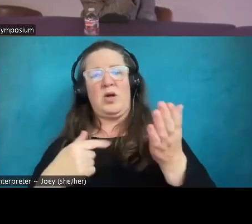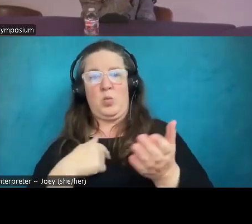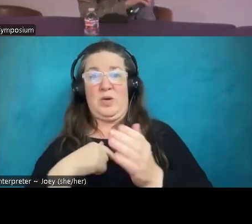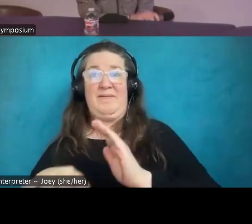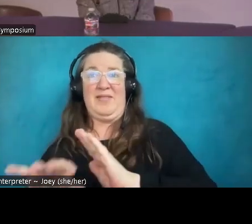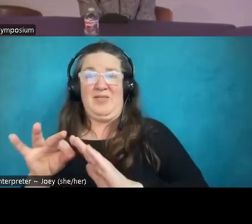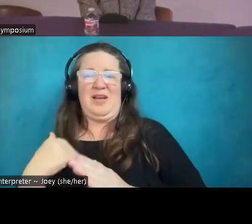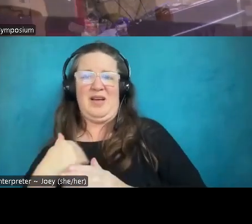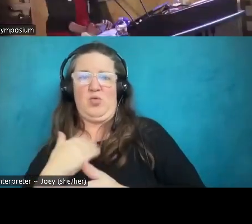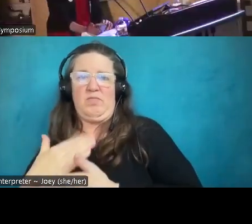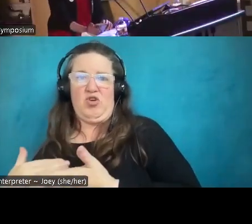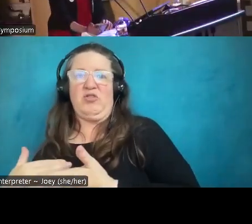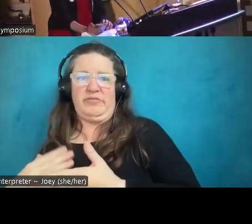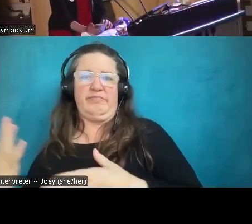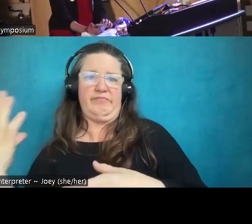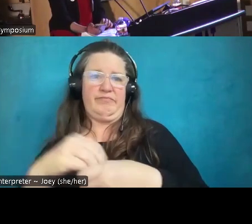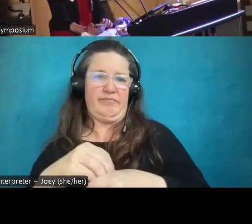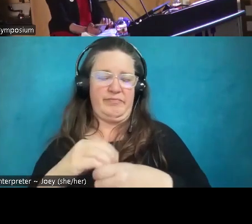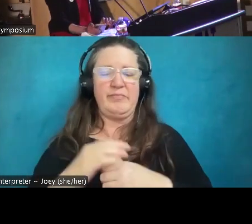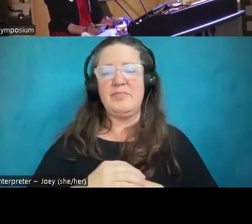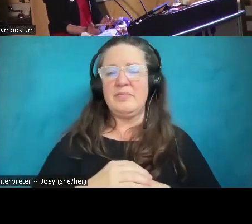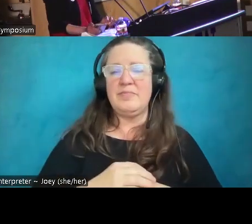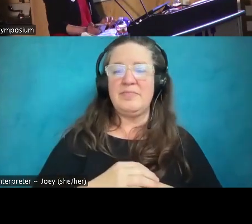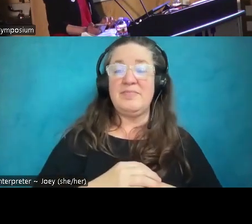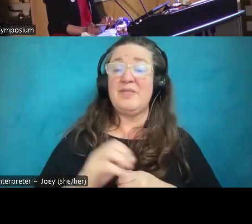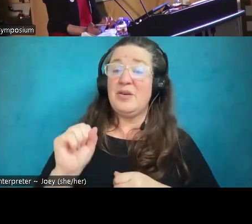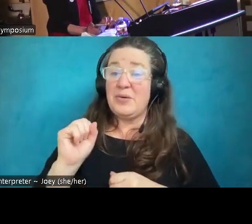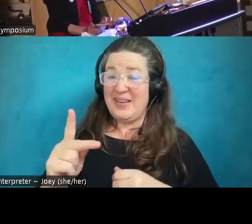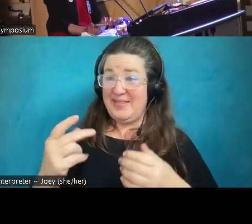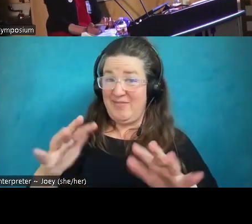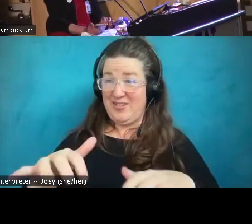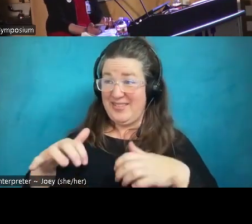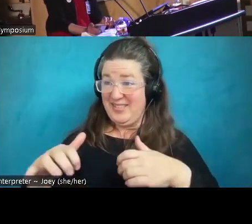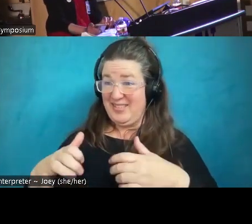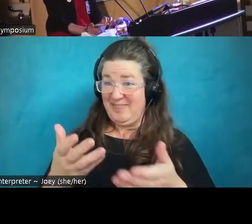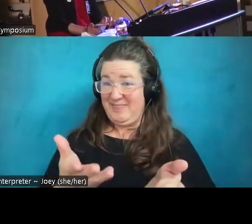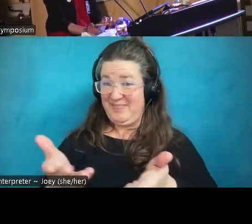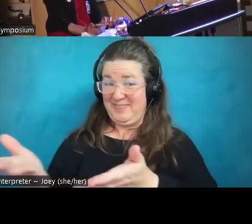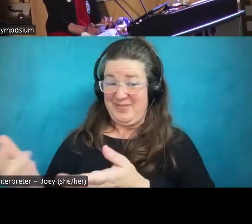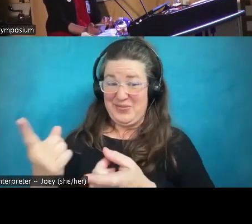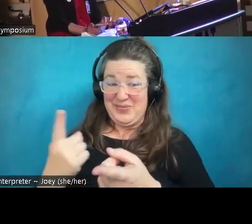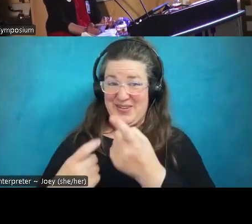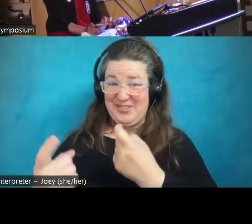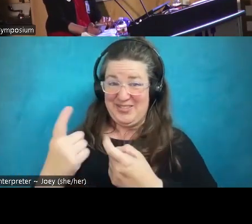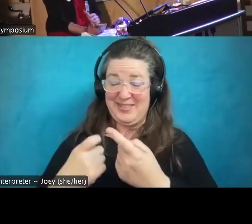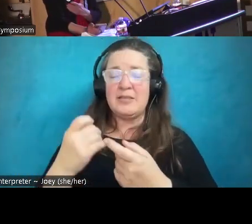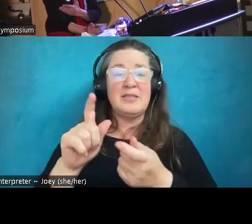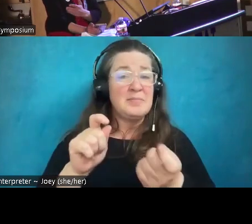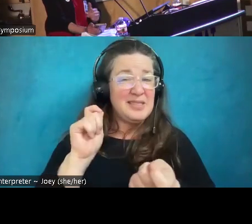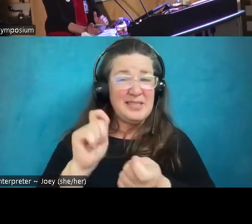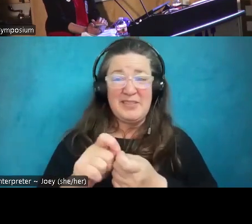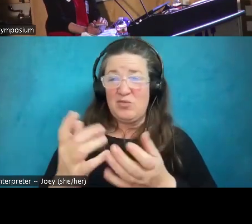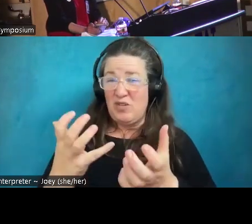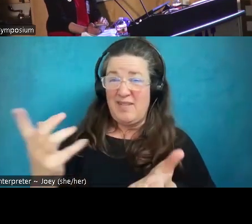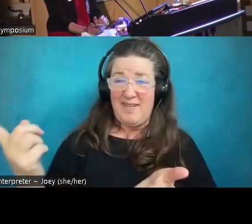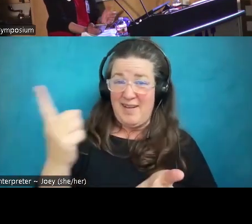sums things up. At this point, I invite questions from the audience. If you have specific questions for our